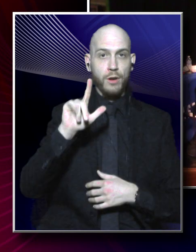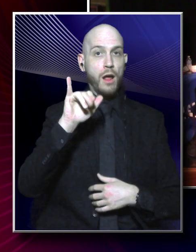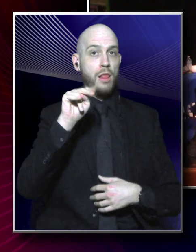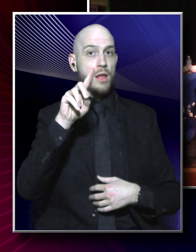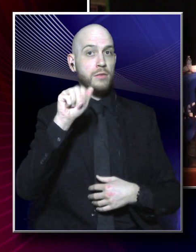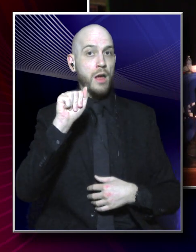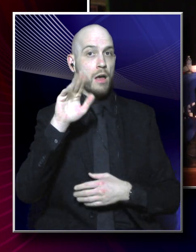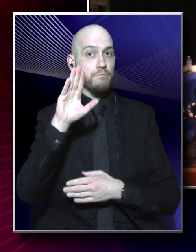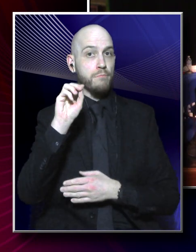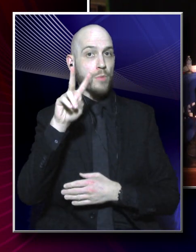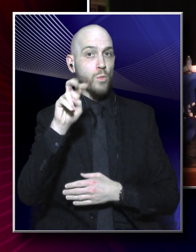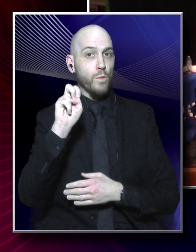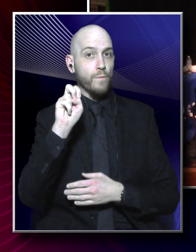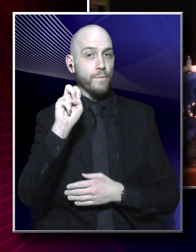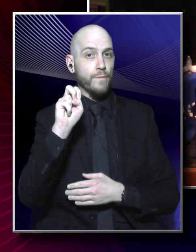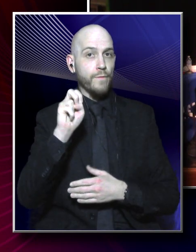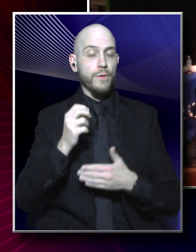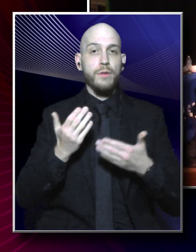Bove,